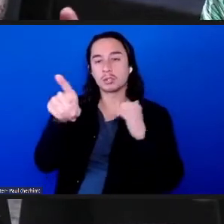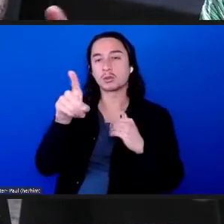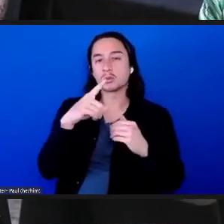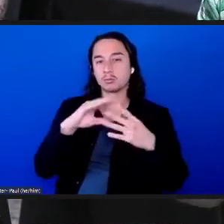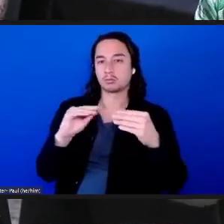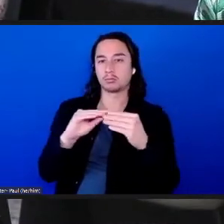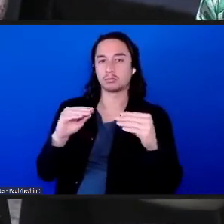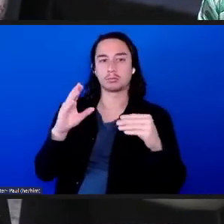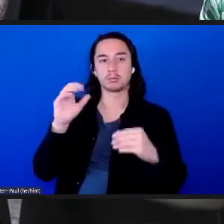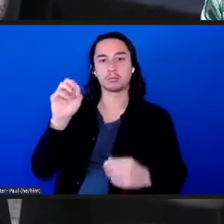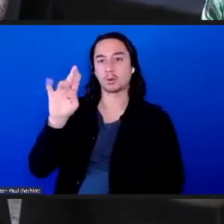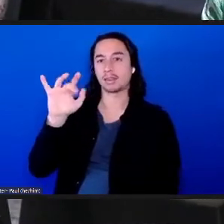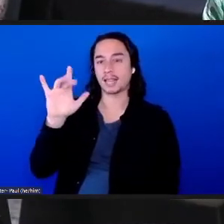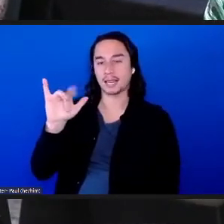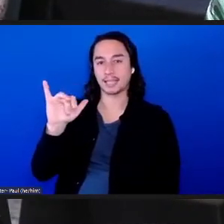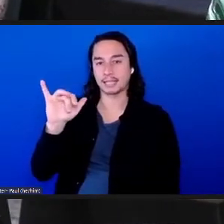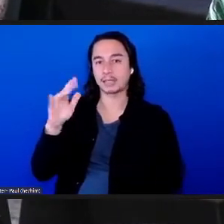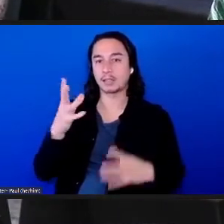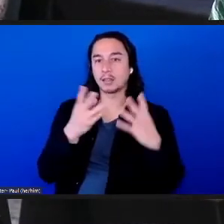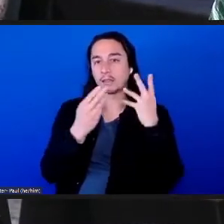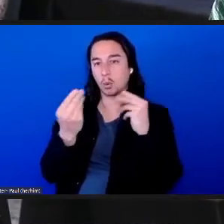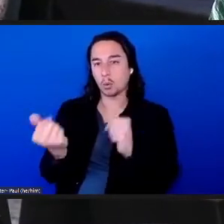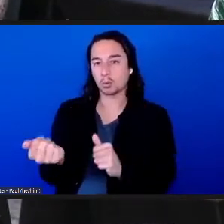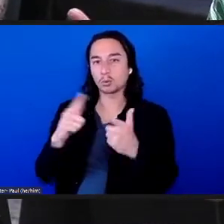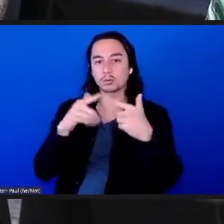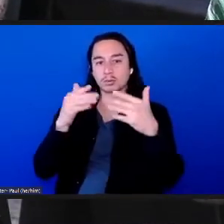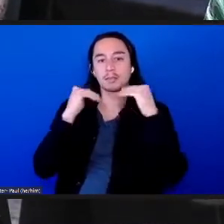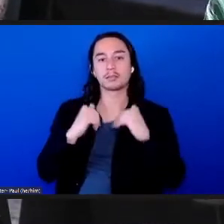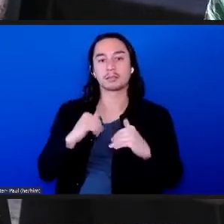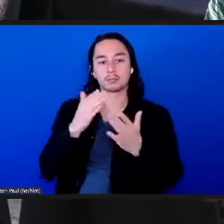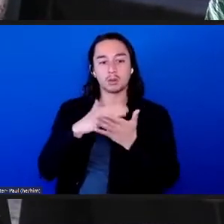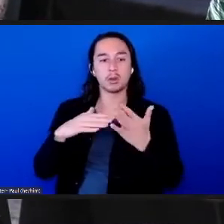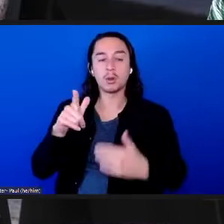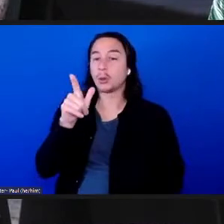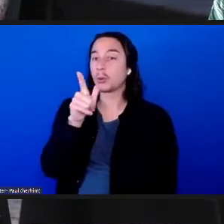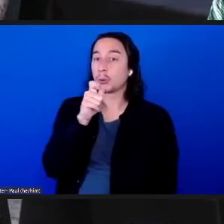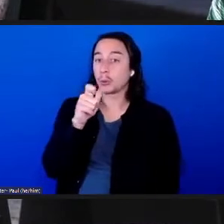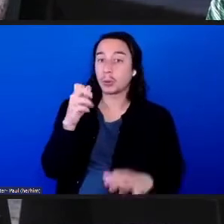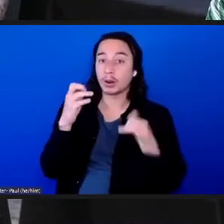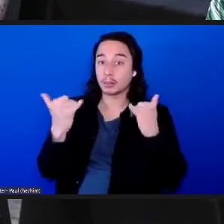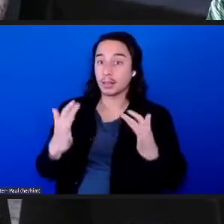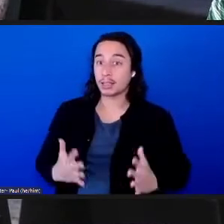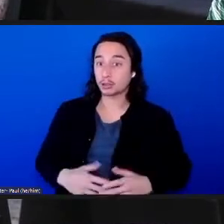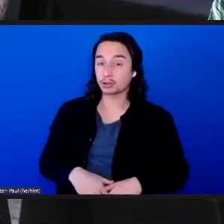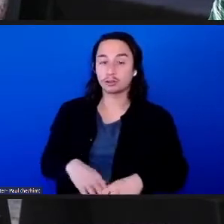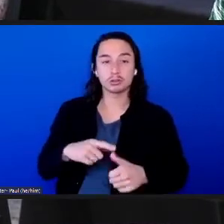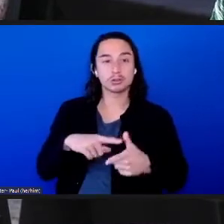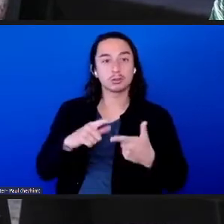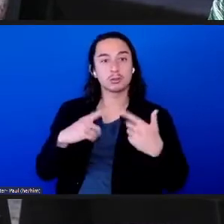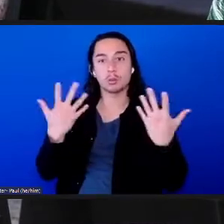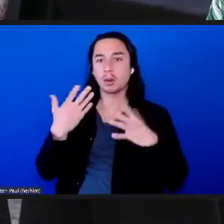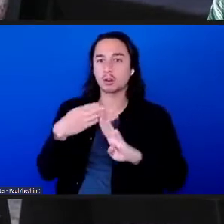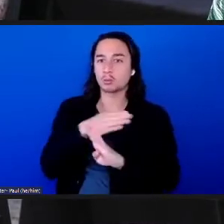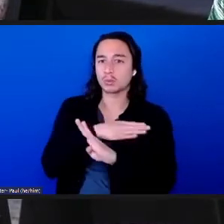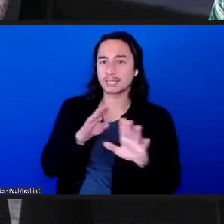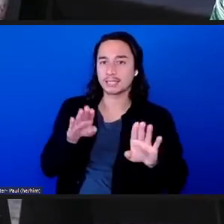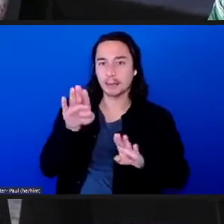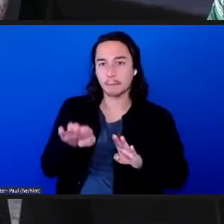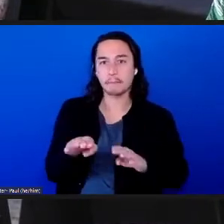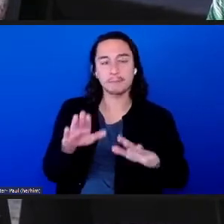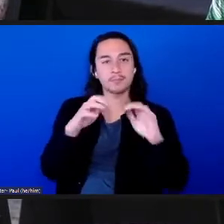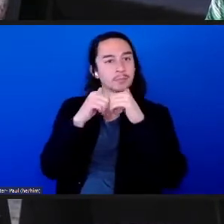of organically flows into the next part, which is who are the players, what are the precepts, and